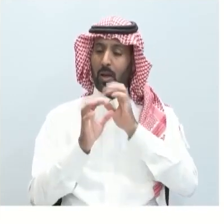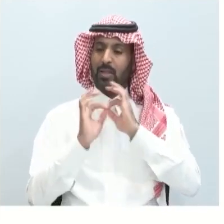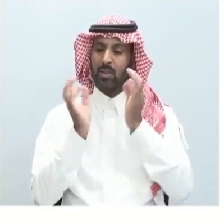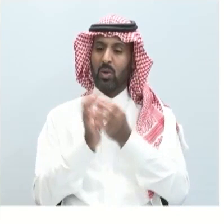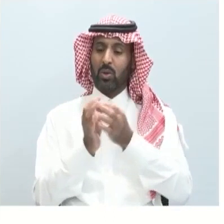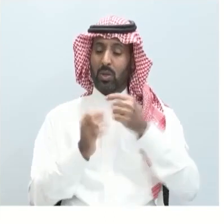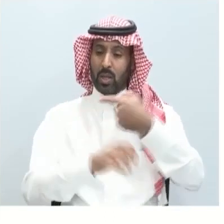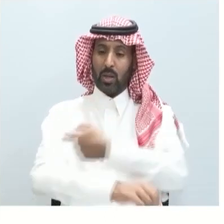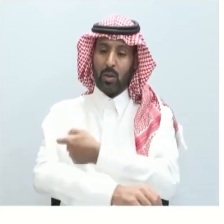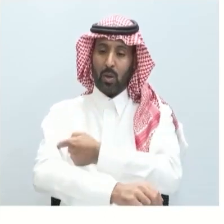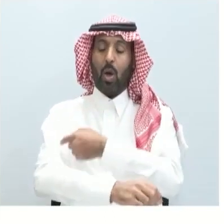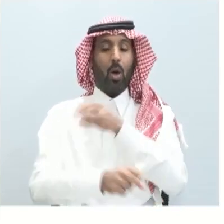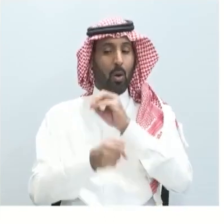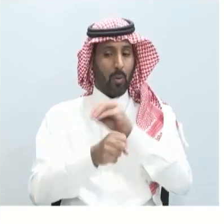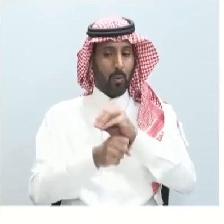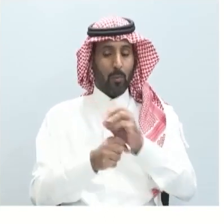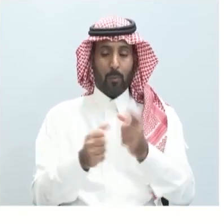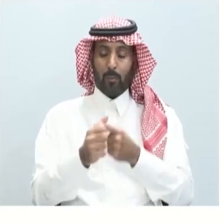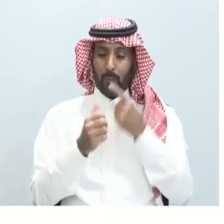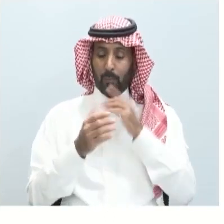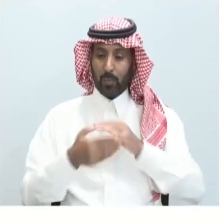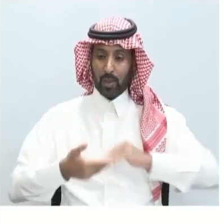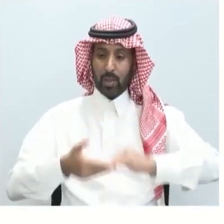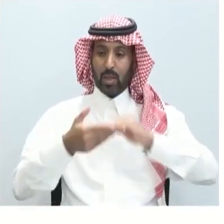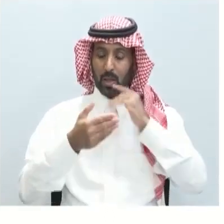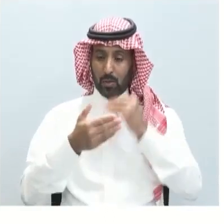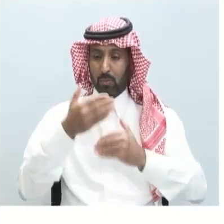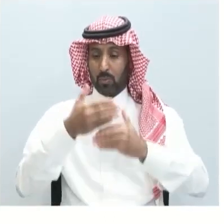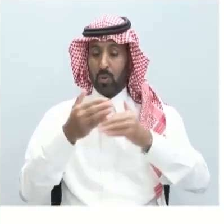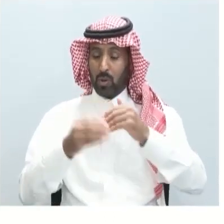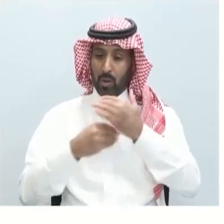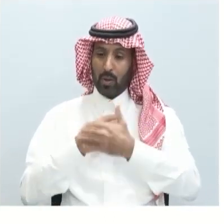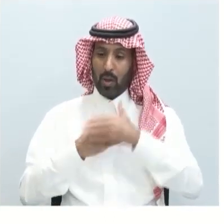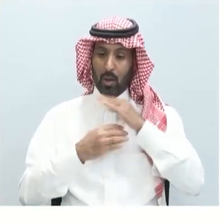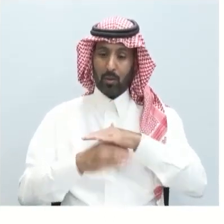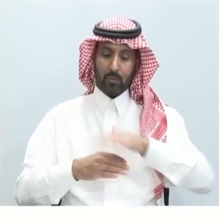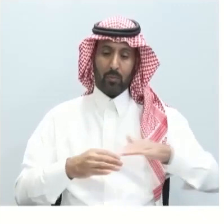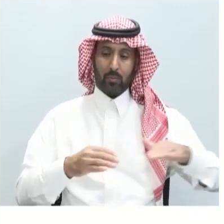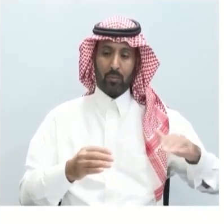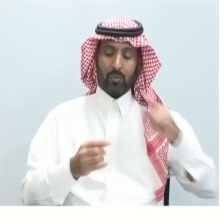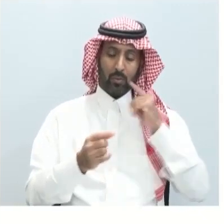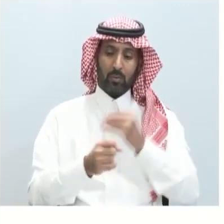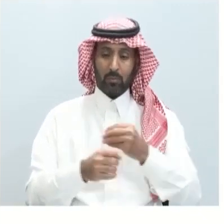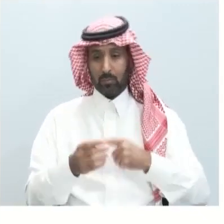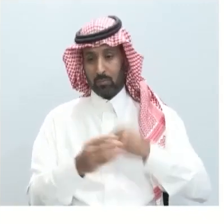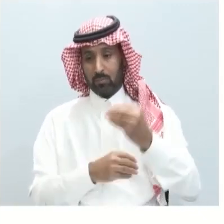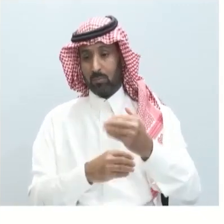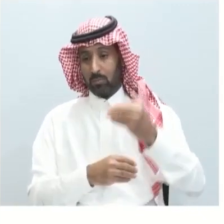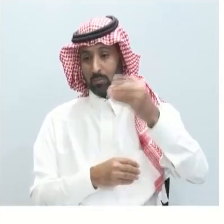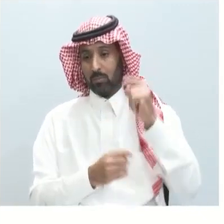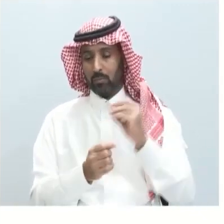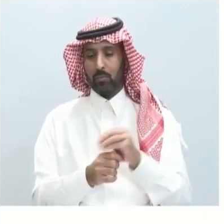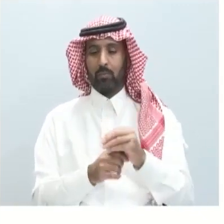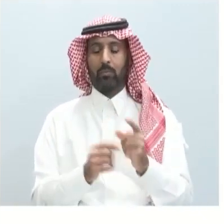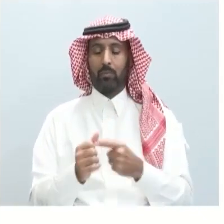care and educational systems that will help it raise its children in the best way possible to prepare them for the